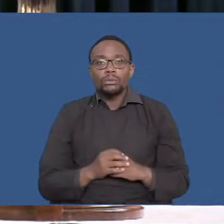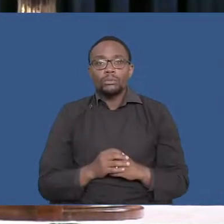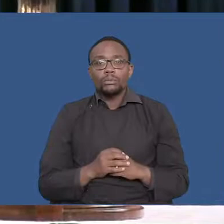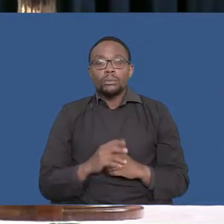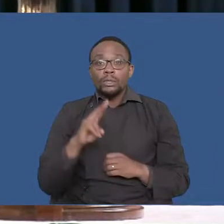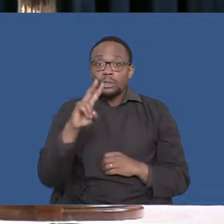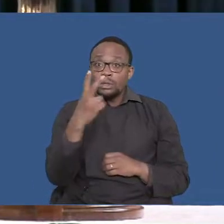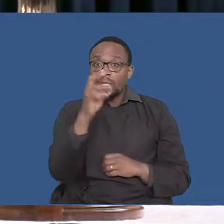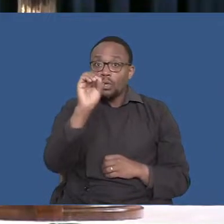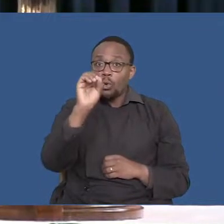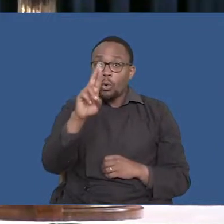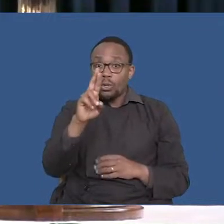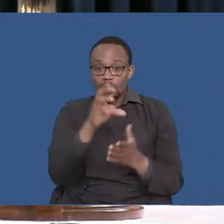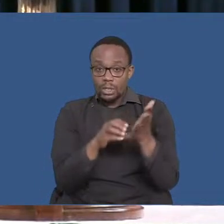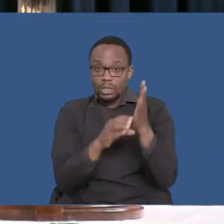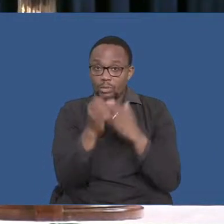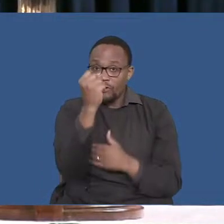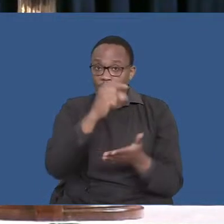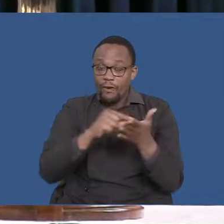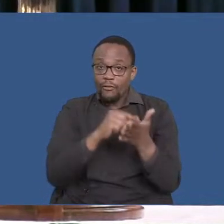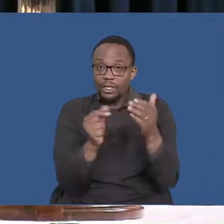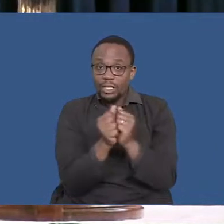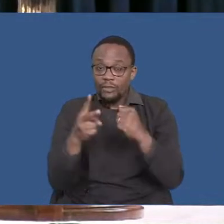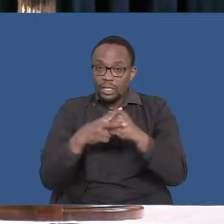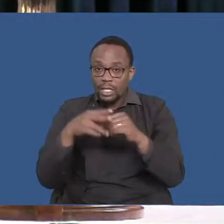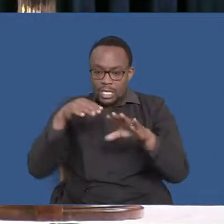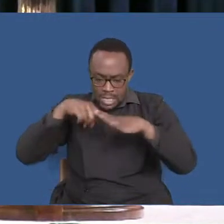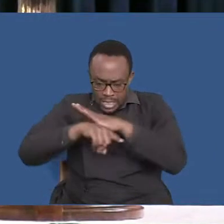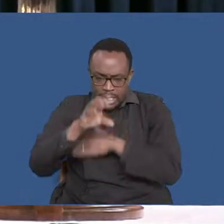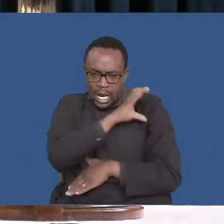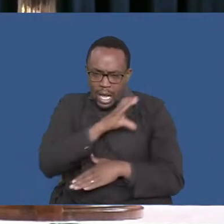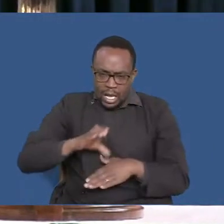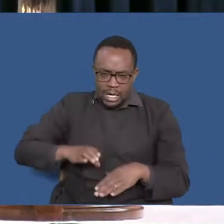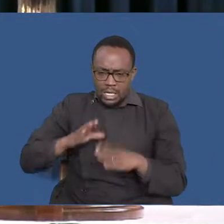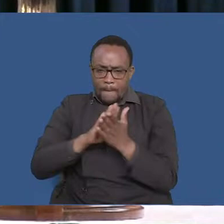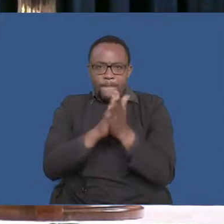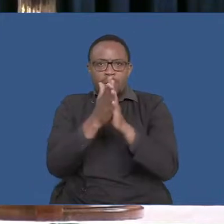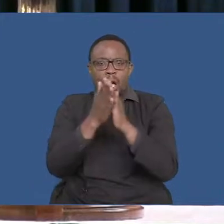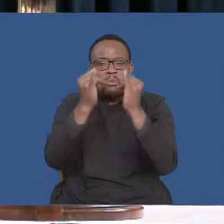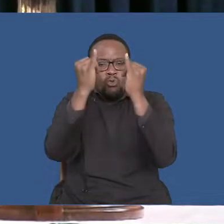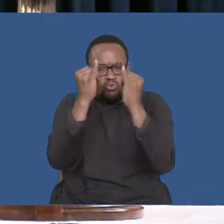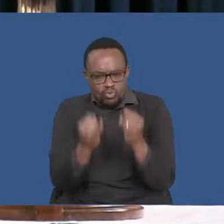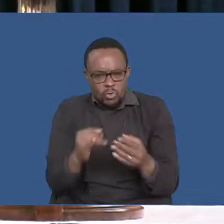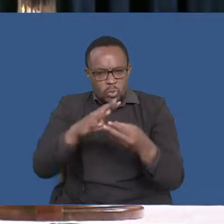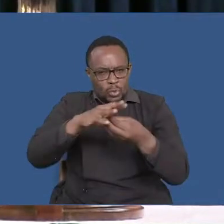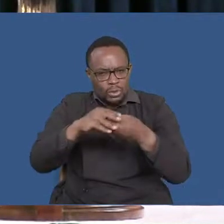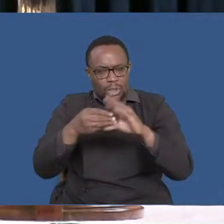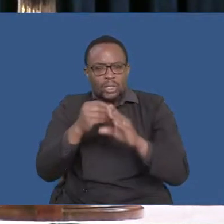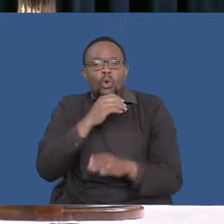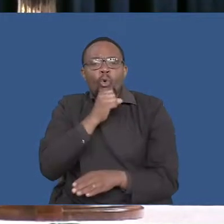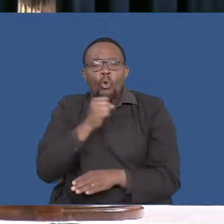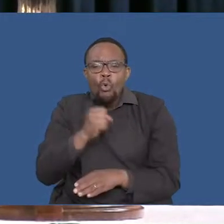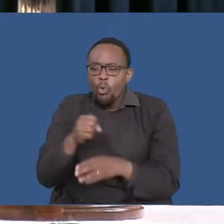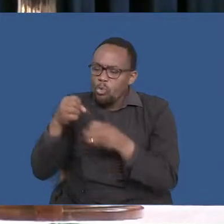In 2 Corinthians 5:17, he says that if any man be in Christ, he is a new creature. All things have passed away.